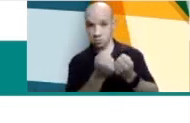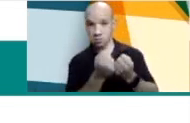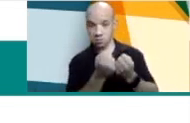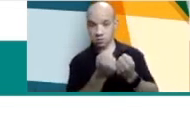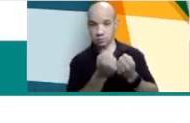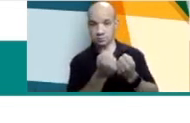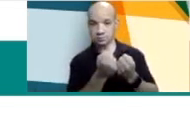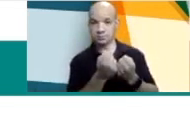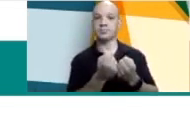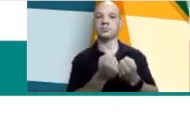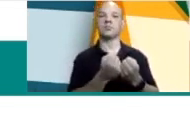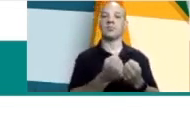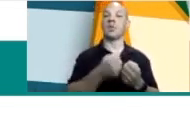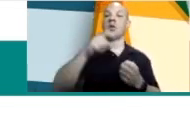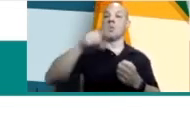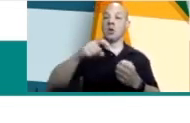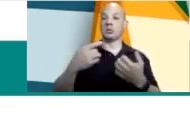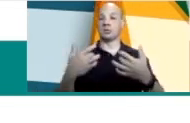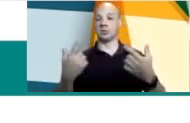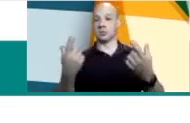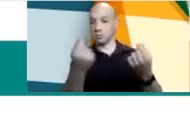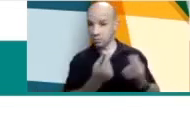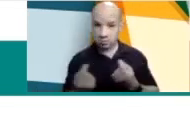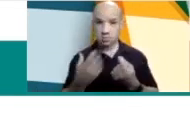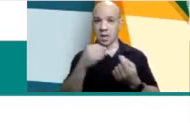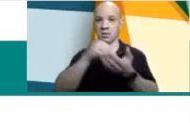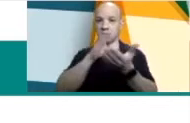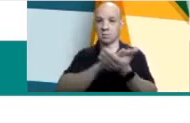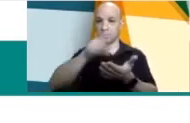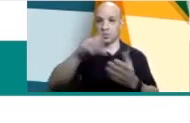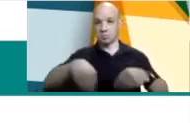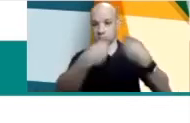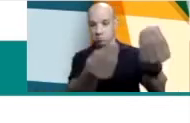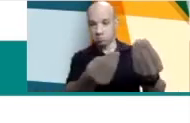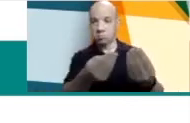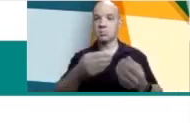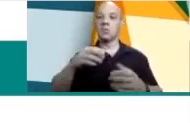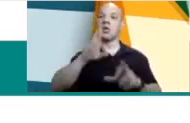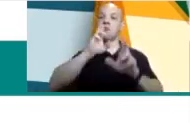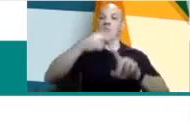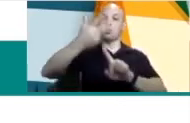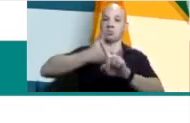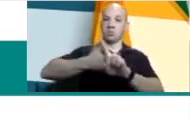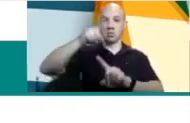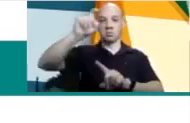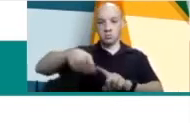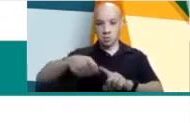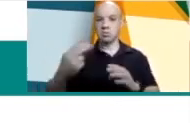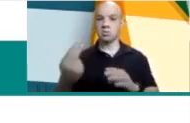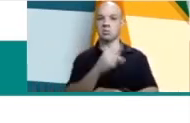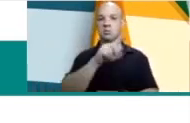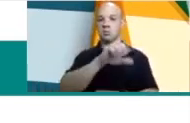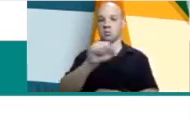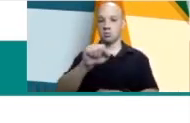and documentation needed, completing quarterly reporting, using tools and templates provided by